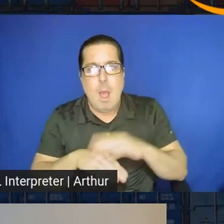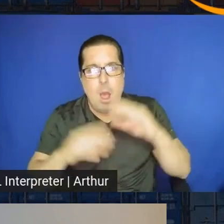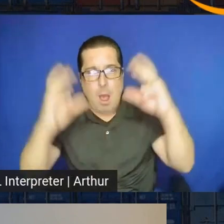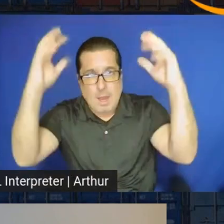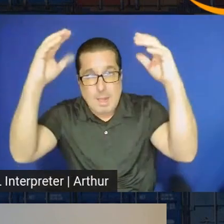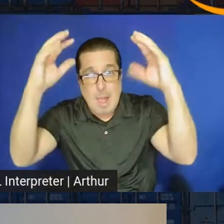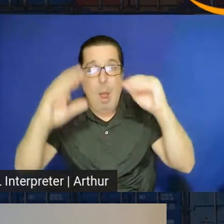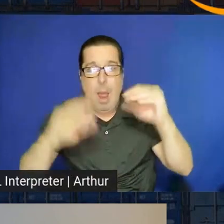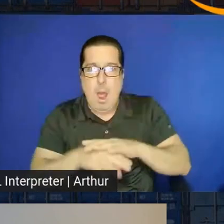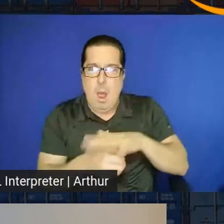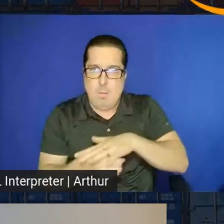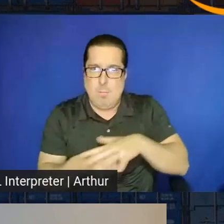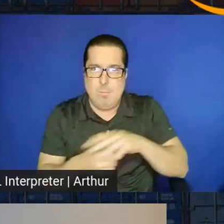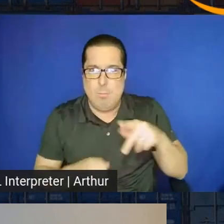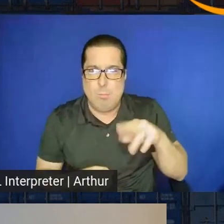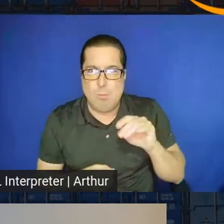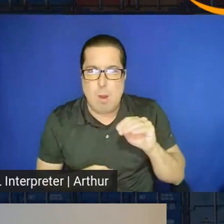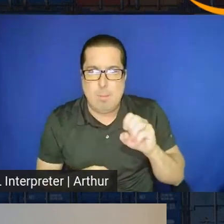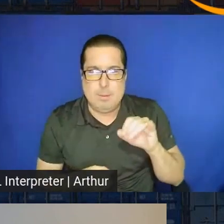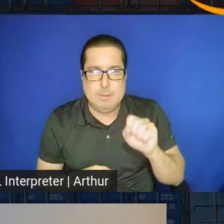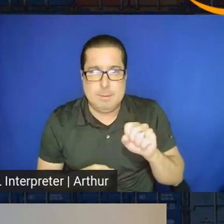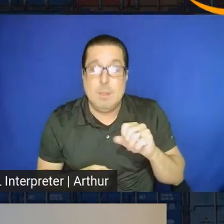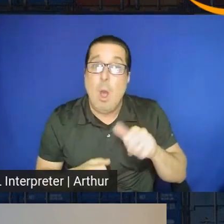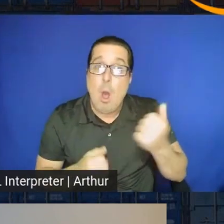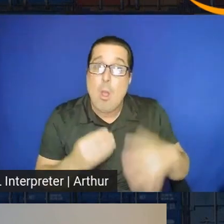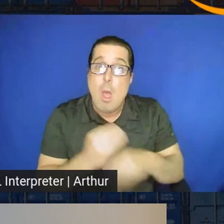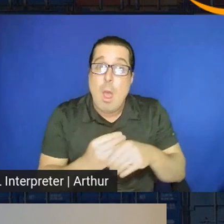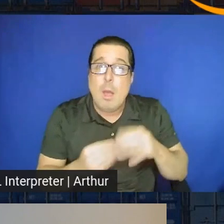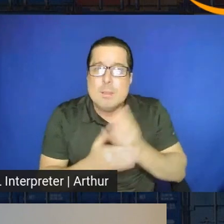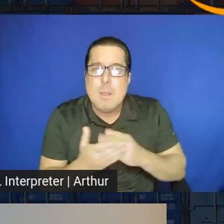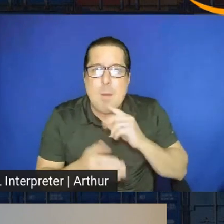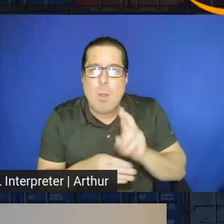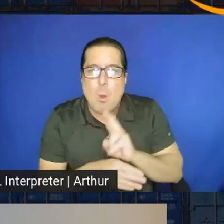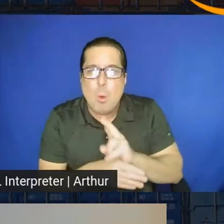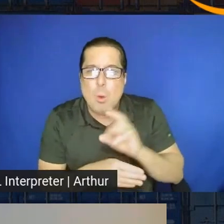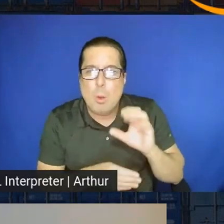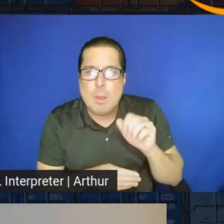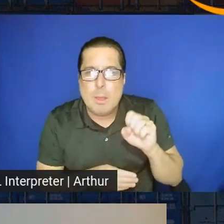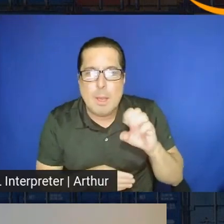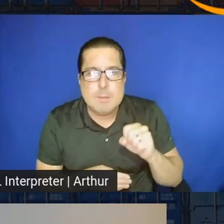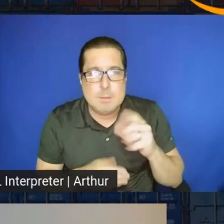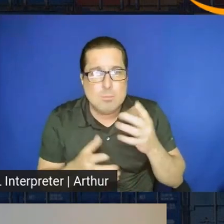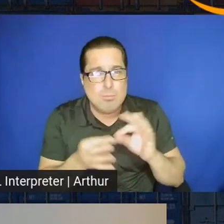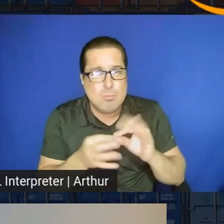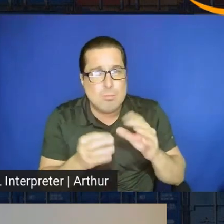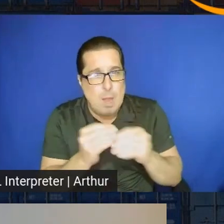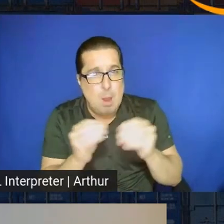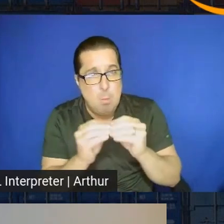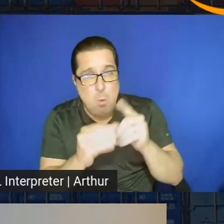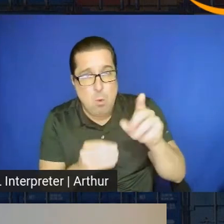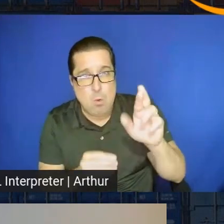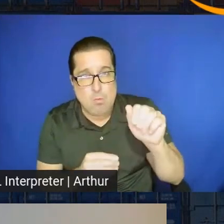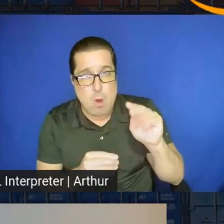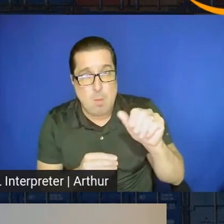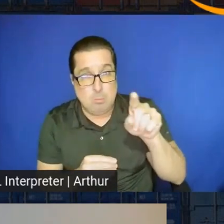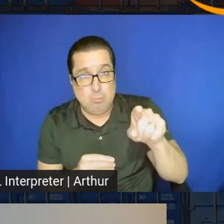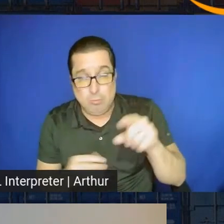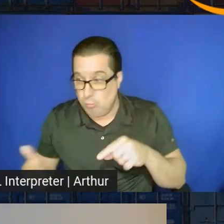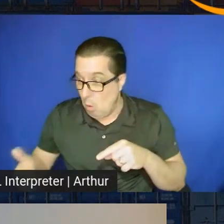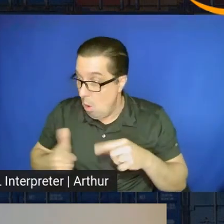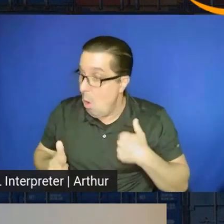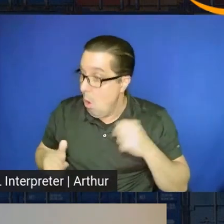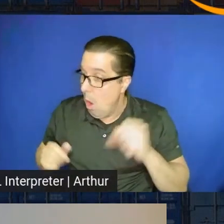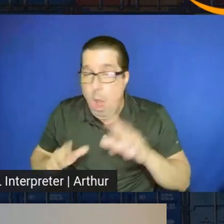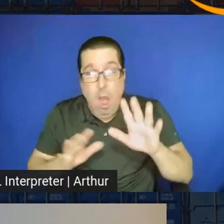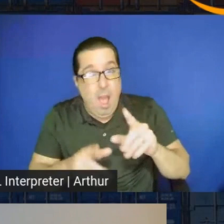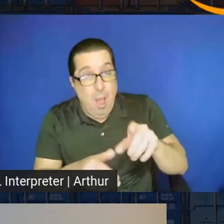well. Maybe, Rama, do you want to talk about some of the use cases? Yeah, sure, no, definitely. So Rama, before you jump